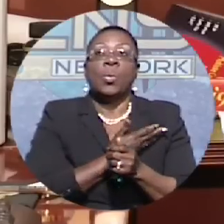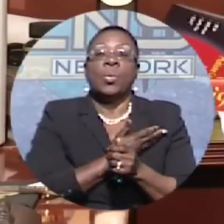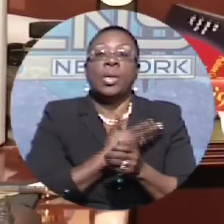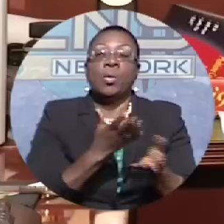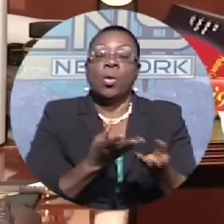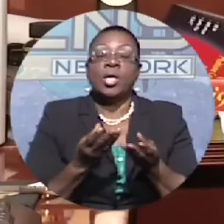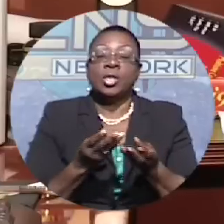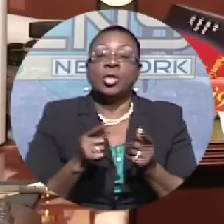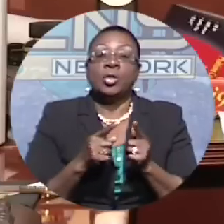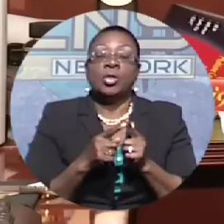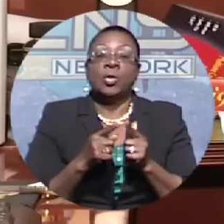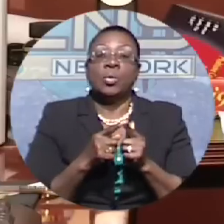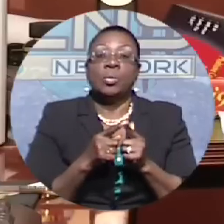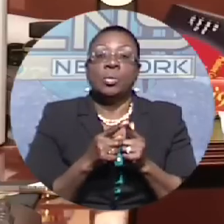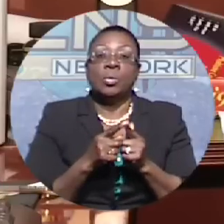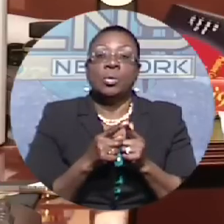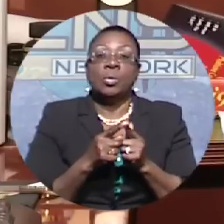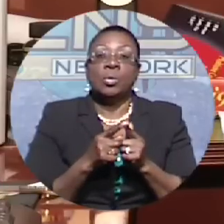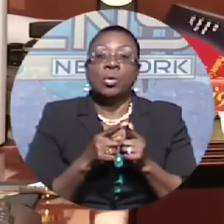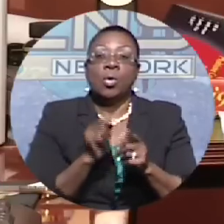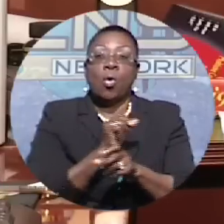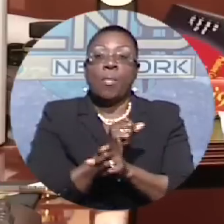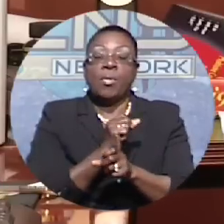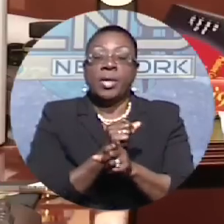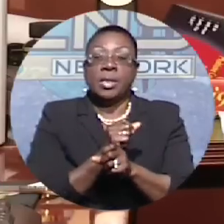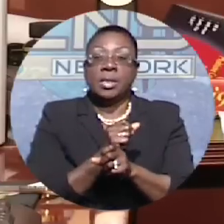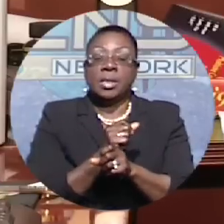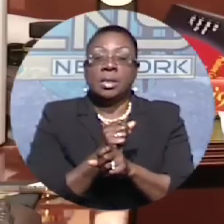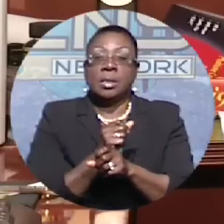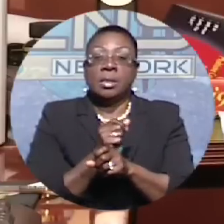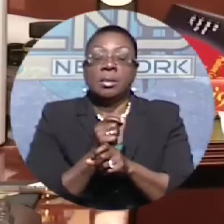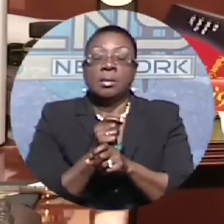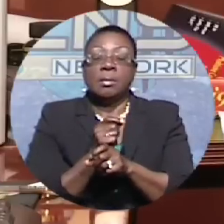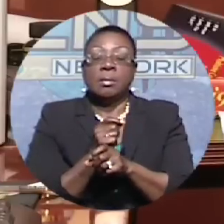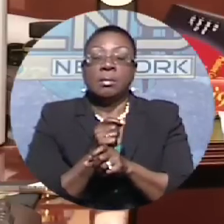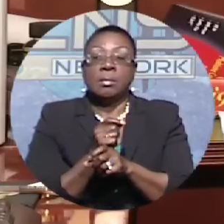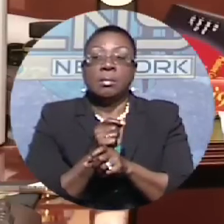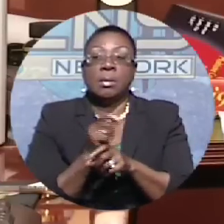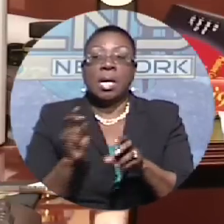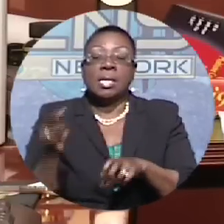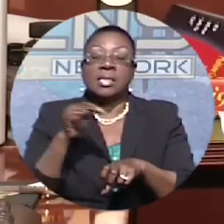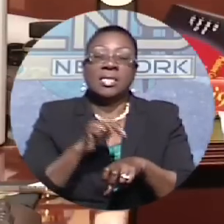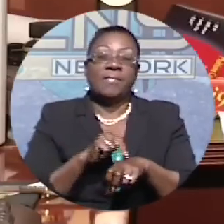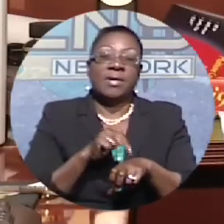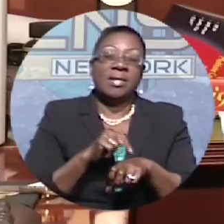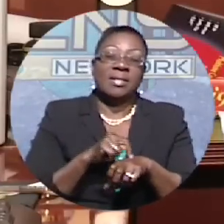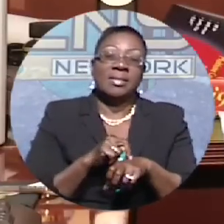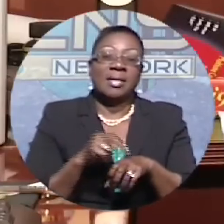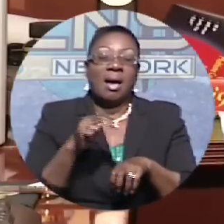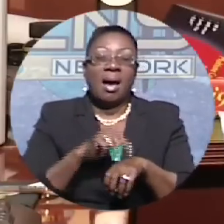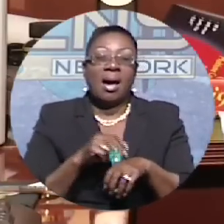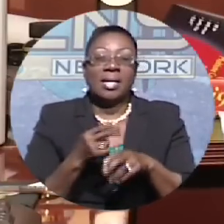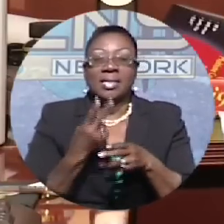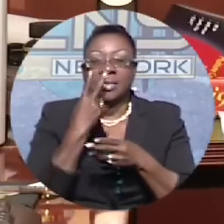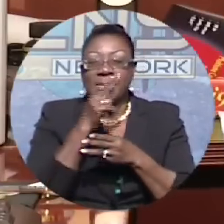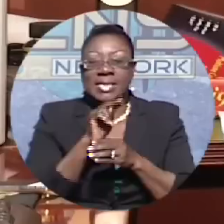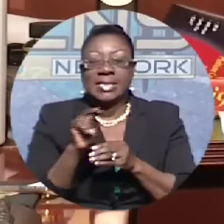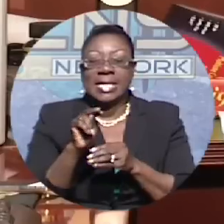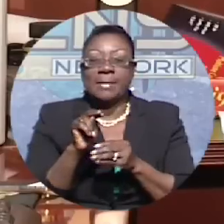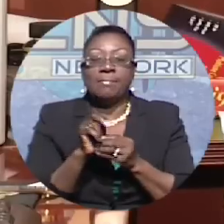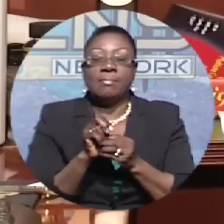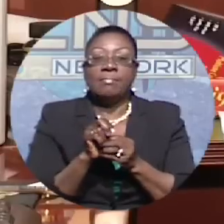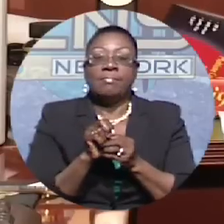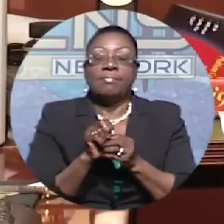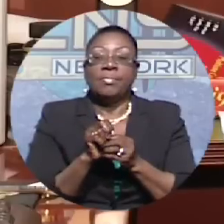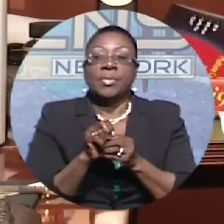We want you to, you know, cooperate. As difficult or perhaps cynical that may seem to suggest to